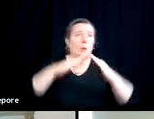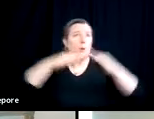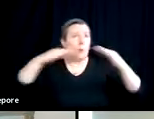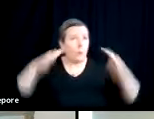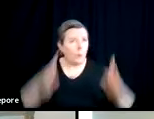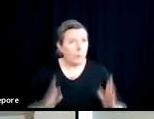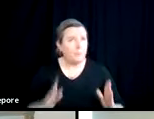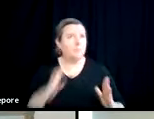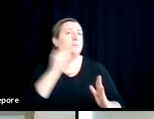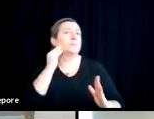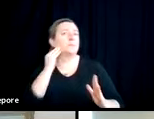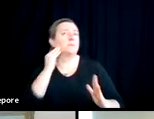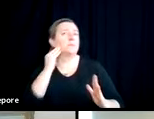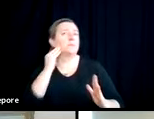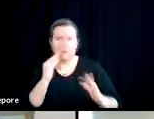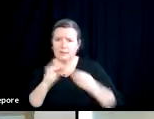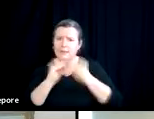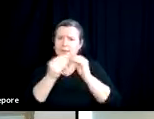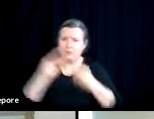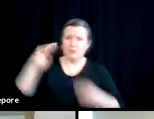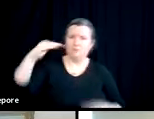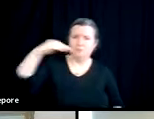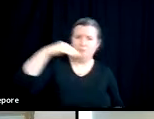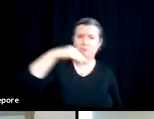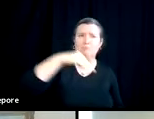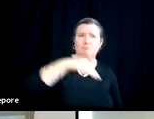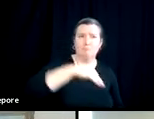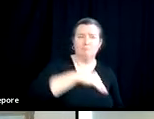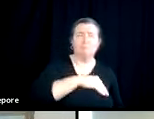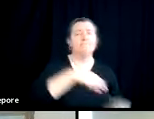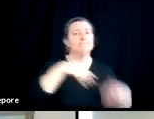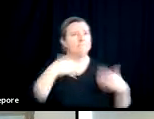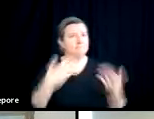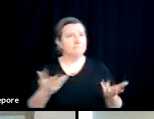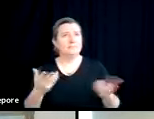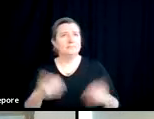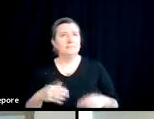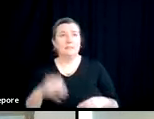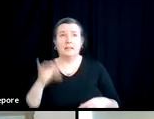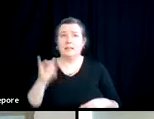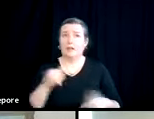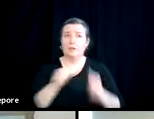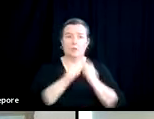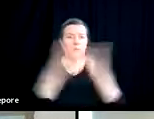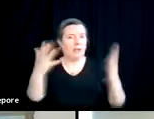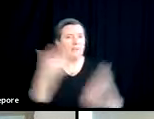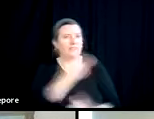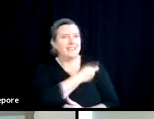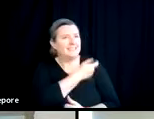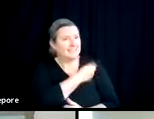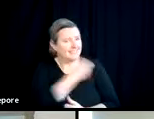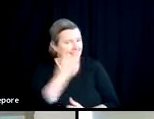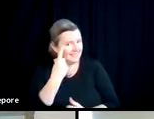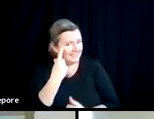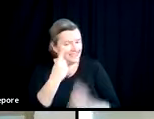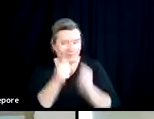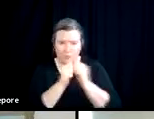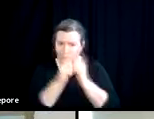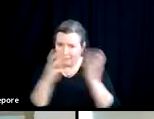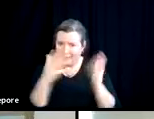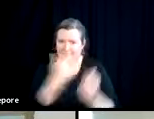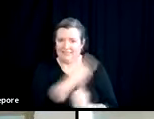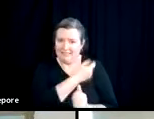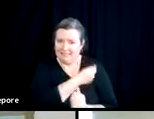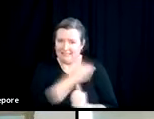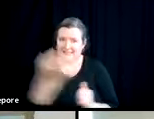and you have lived recently, without a vaccine. That was done without a vaccine. So we have to remember